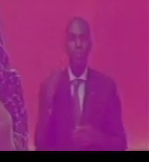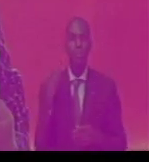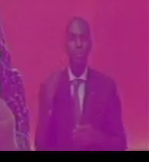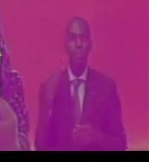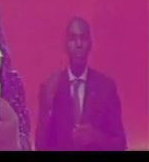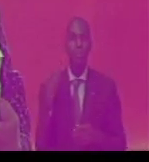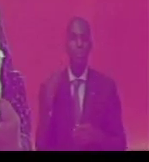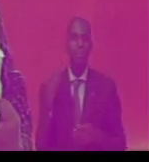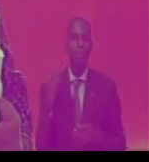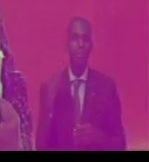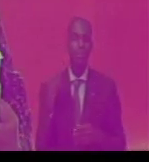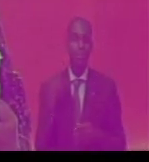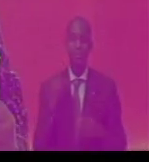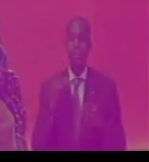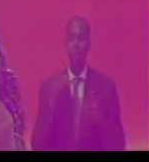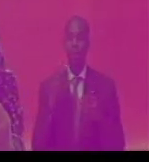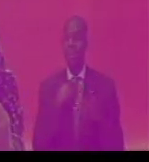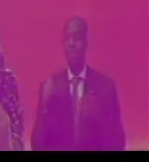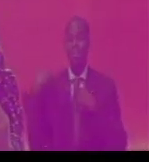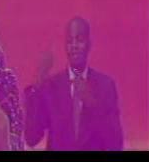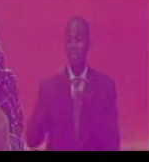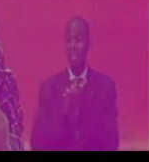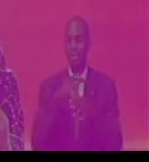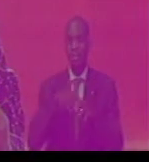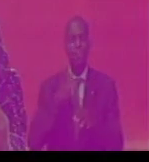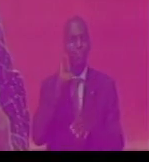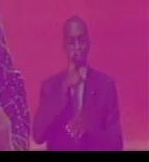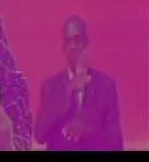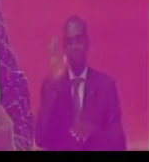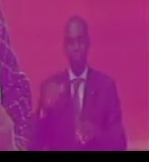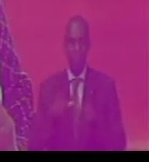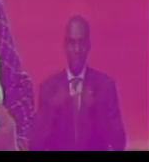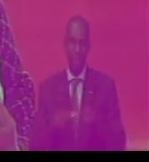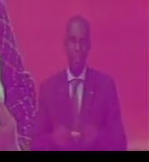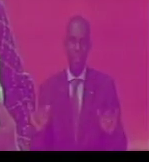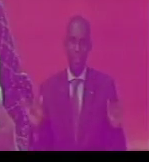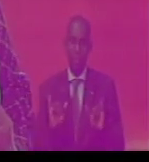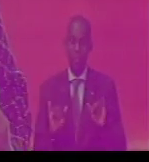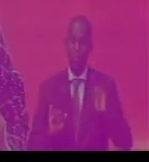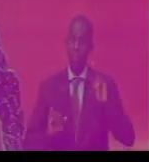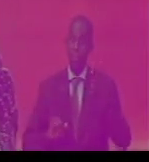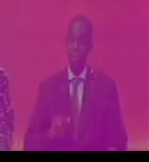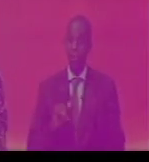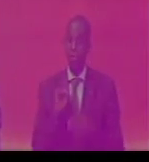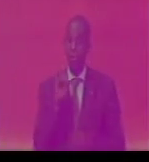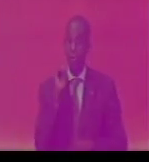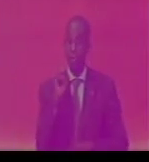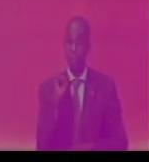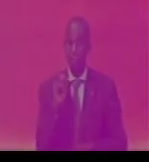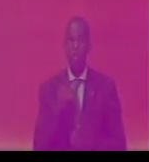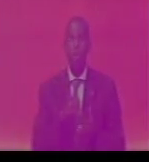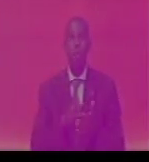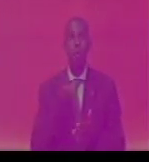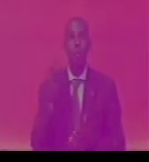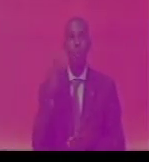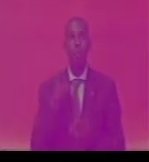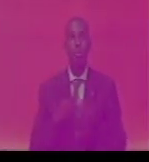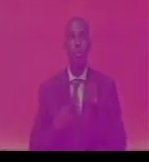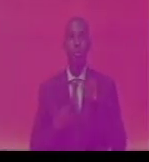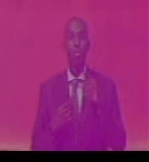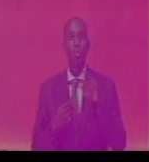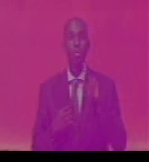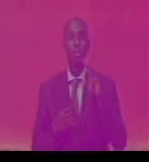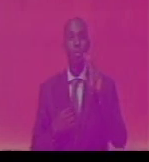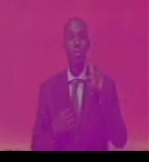titled Holiness and Heaven changed my life. And since then, I've never remained the same. Praise the Lord. The